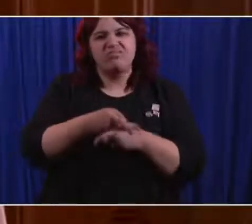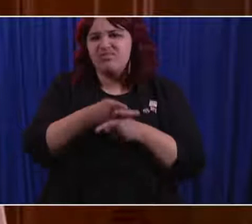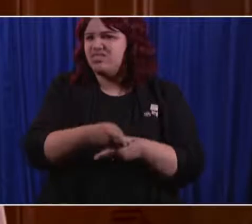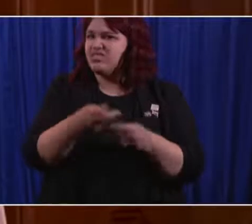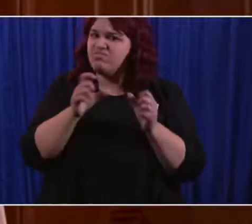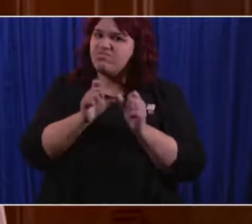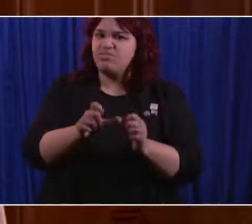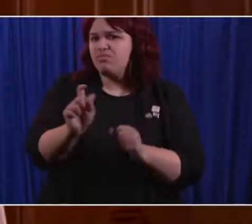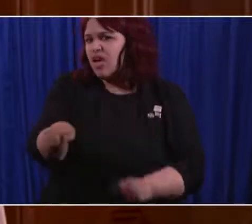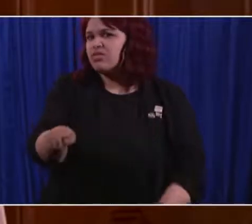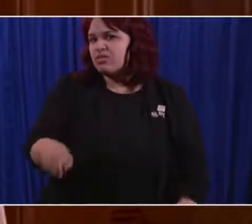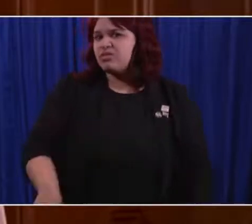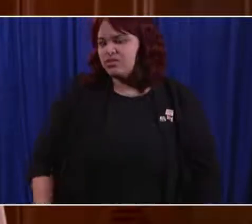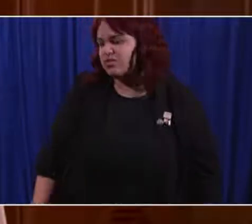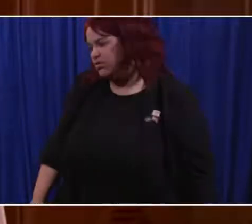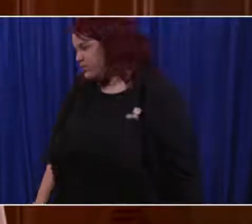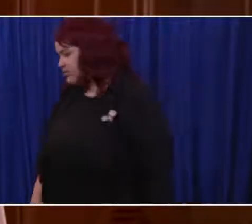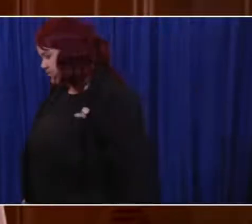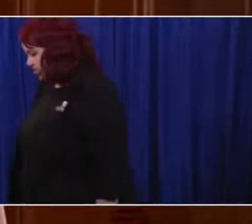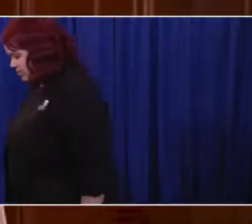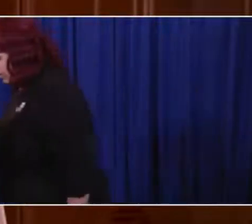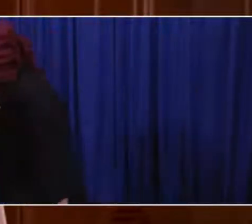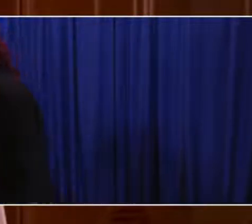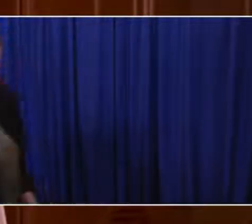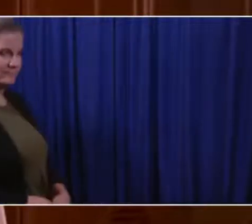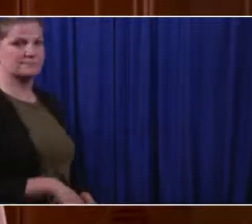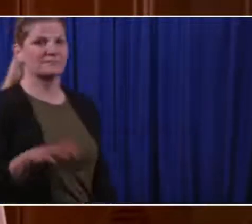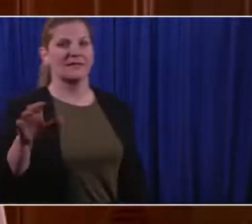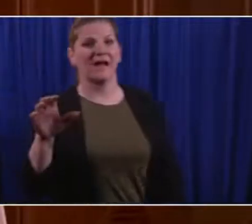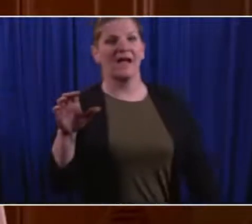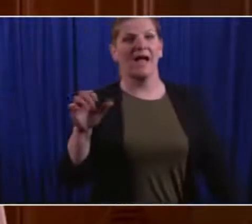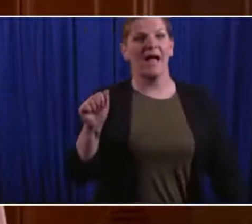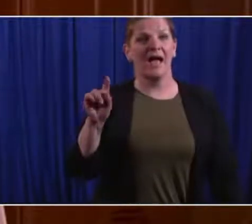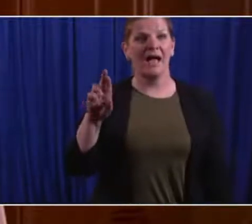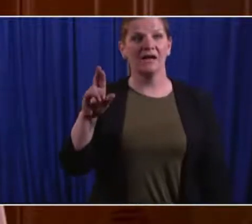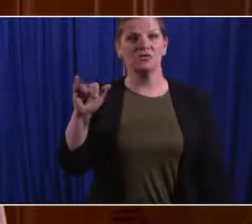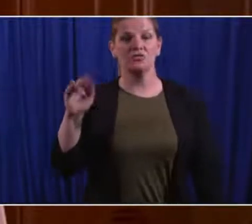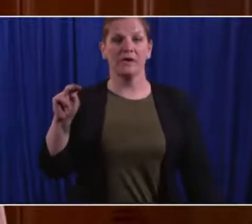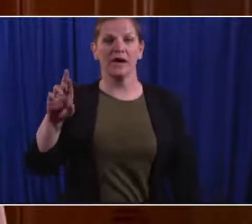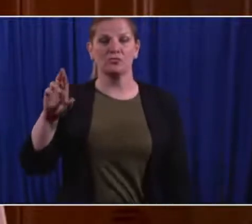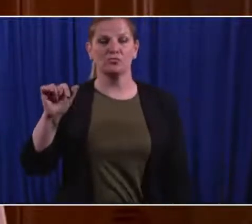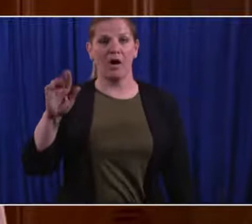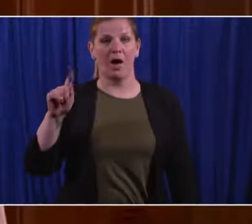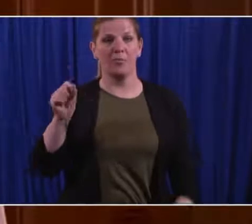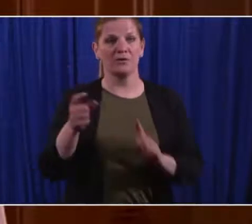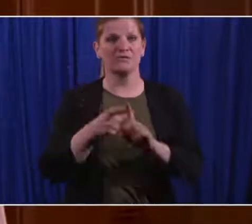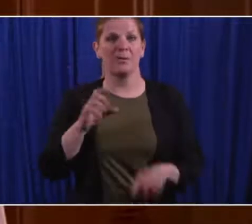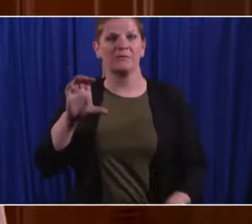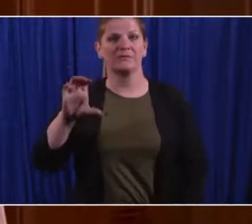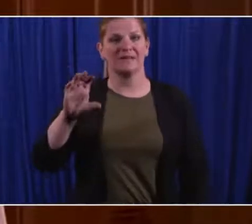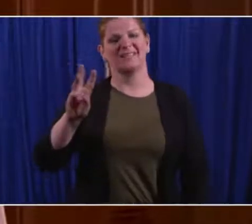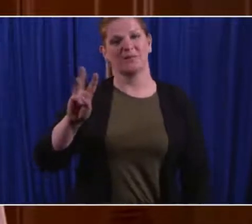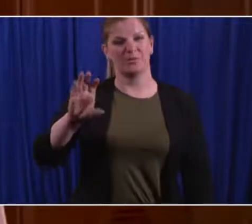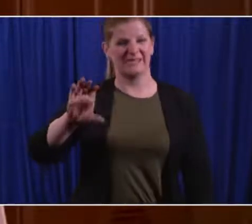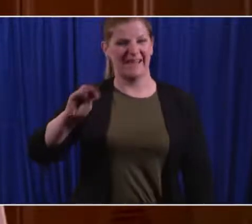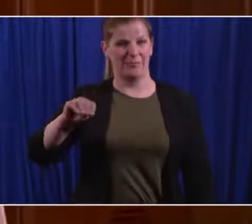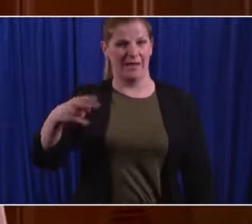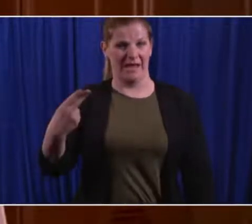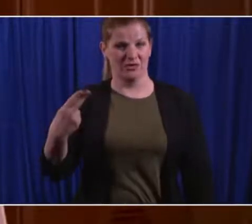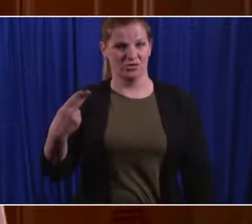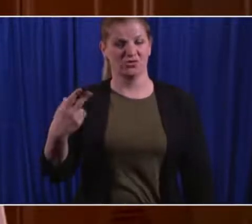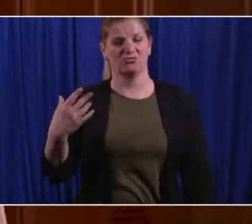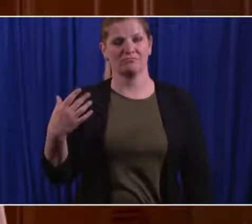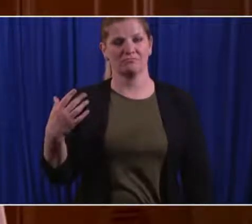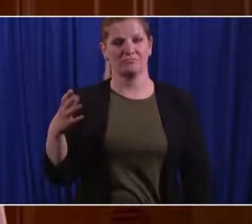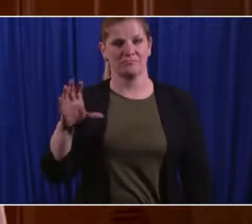Next question is from Adrian Robbins at WCMH in Columbus. Hi, Governor. Thank you for taking our questions. President Biden will